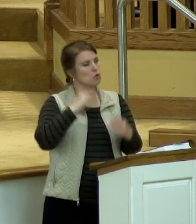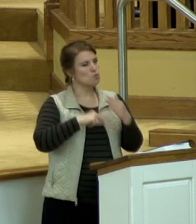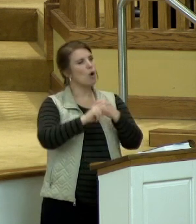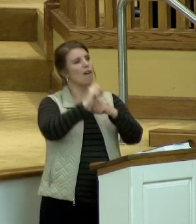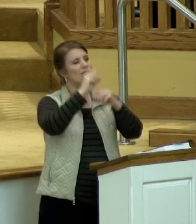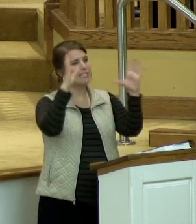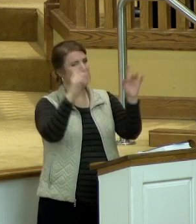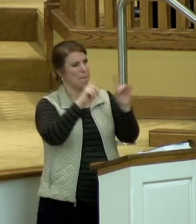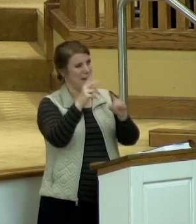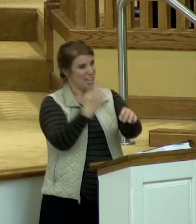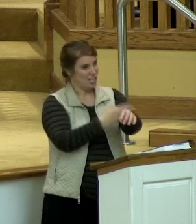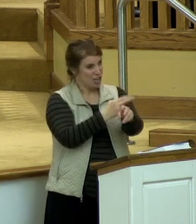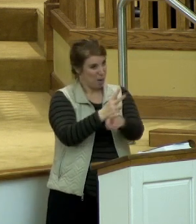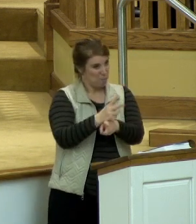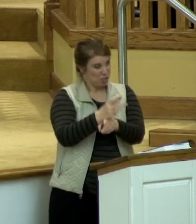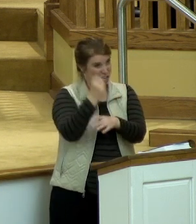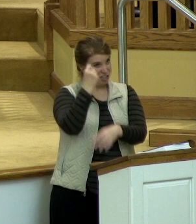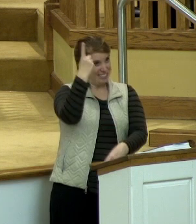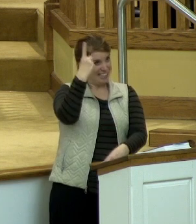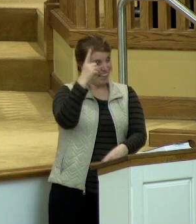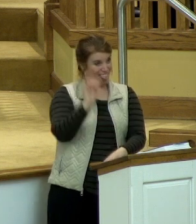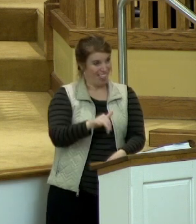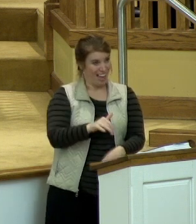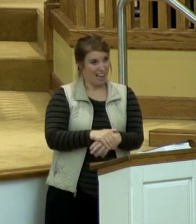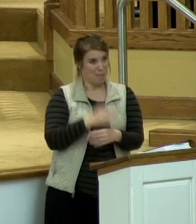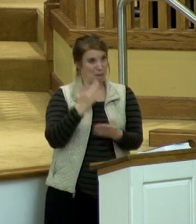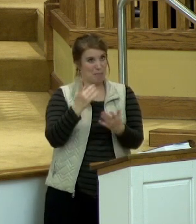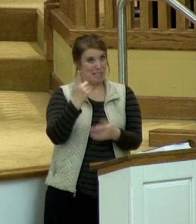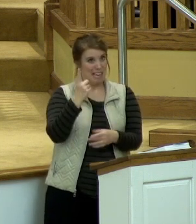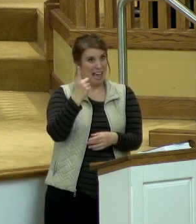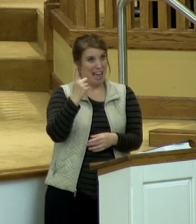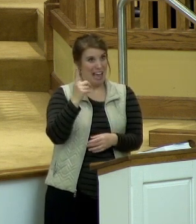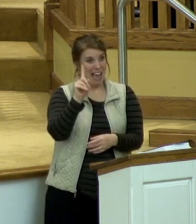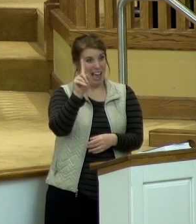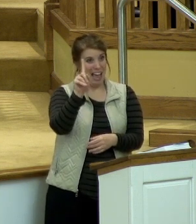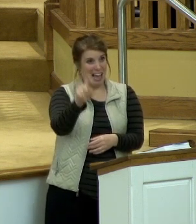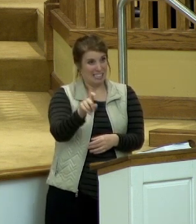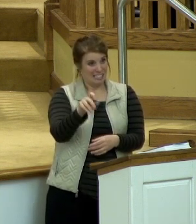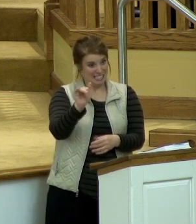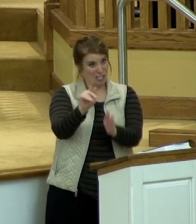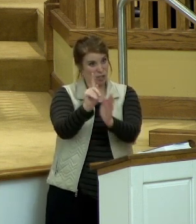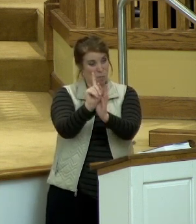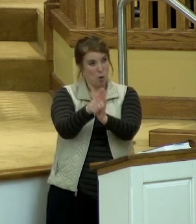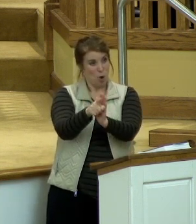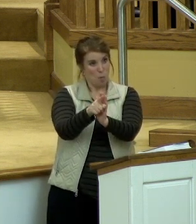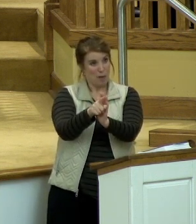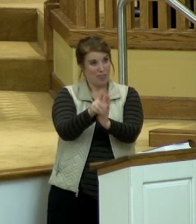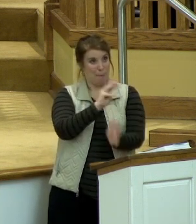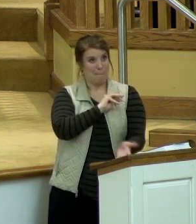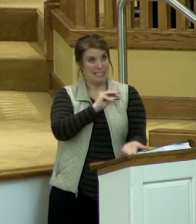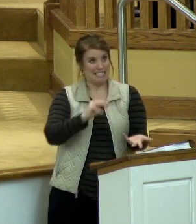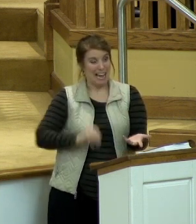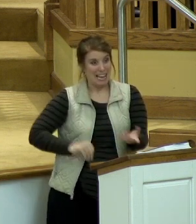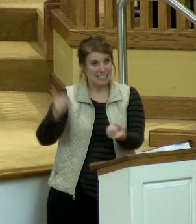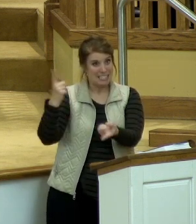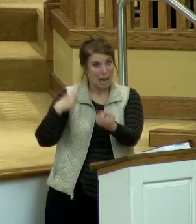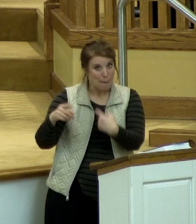was going on? Maybe they were asking themselves, is this the moment that the Messiah was